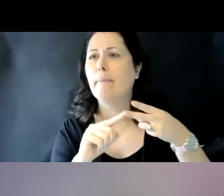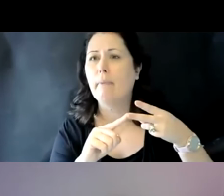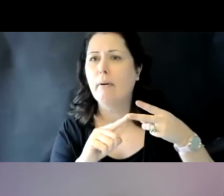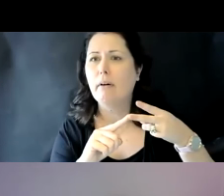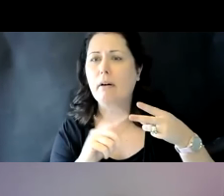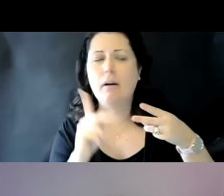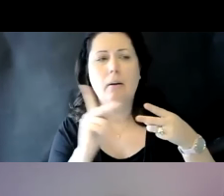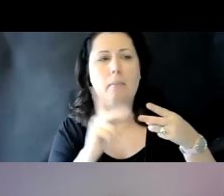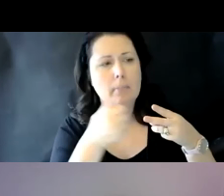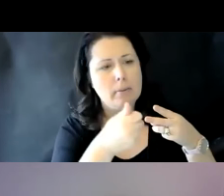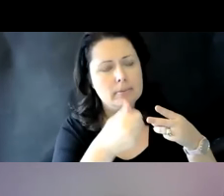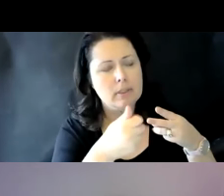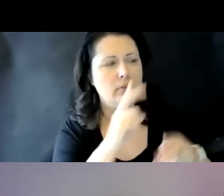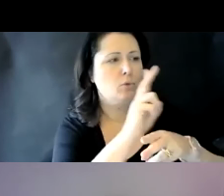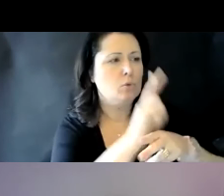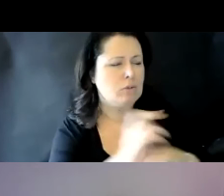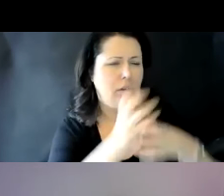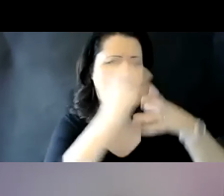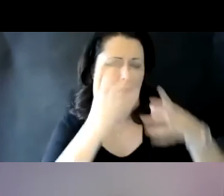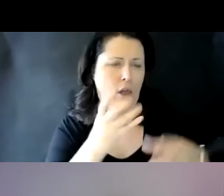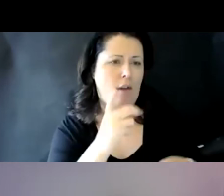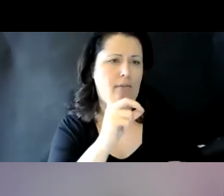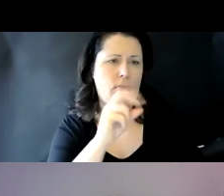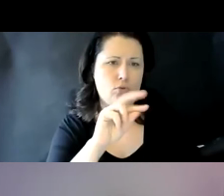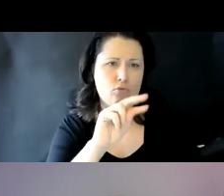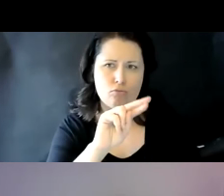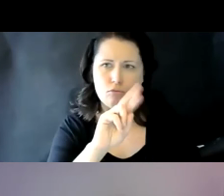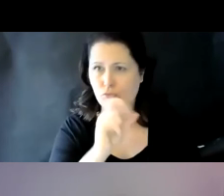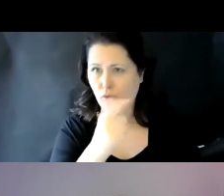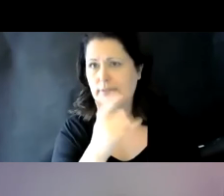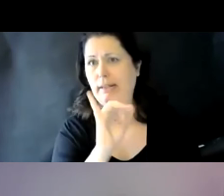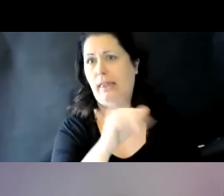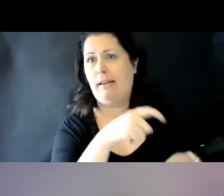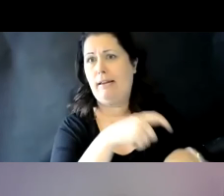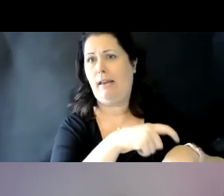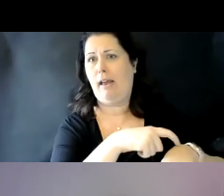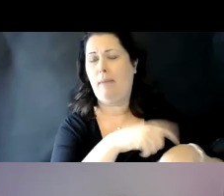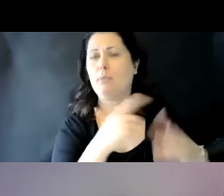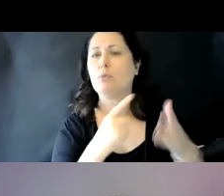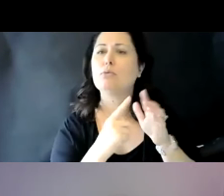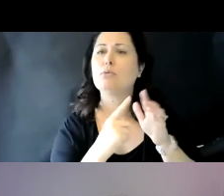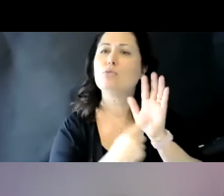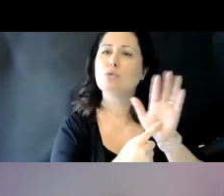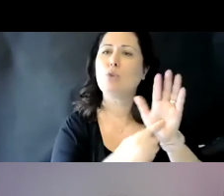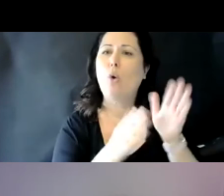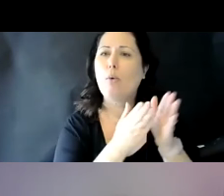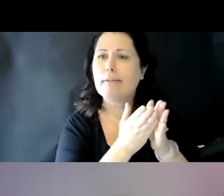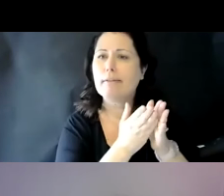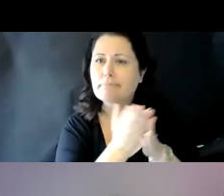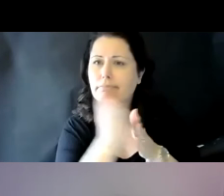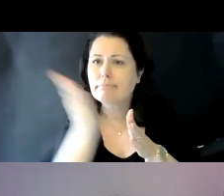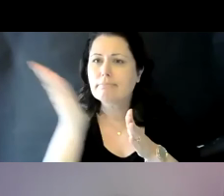from people who were using a lot of drugs at the time. And the idea was that it would actually show the direction of travel.